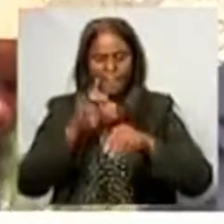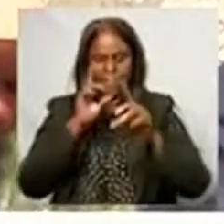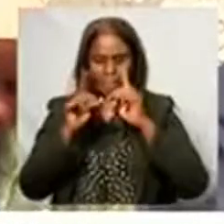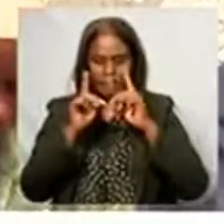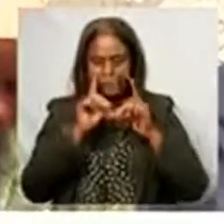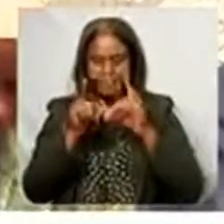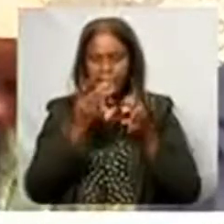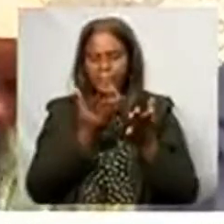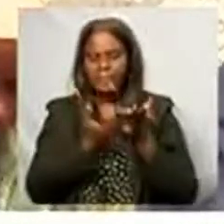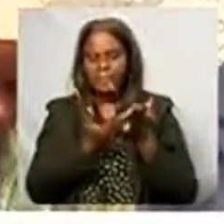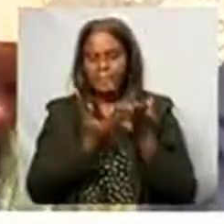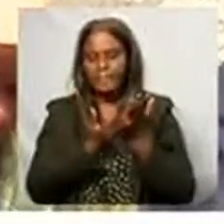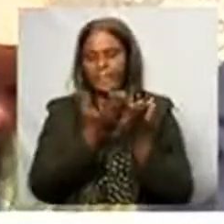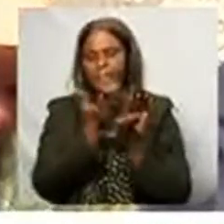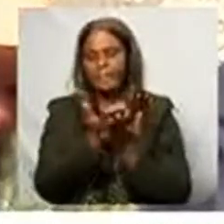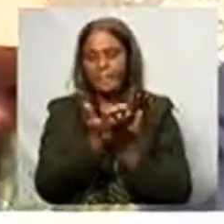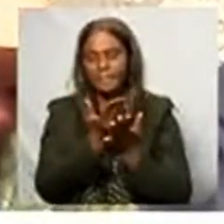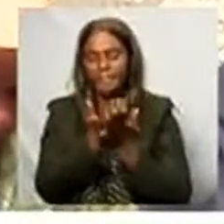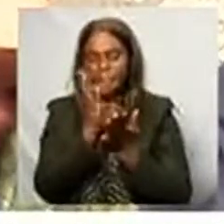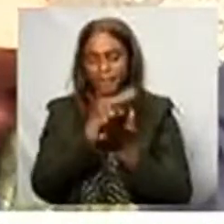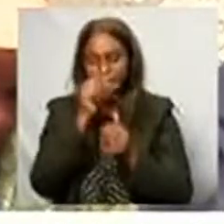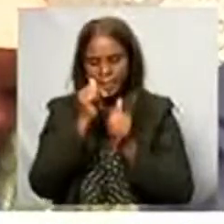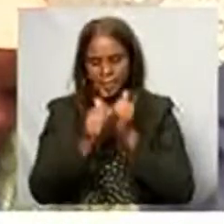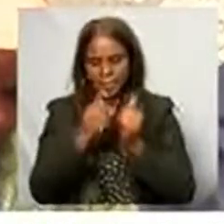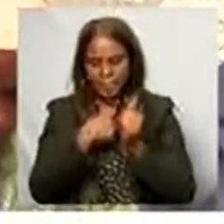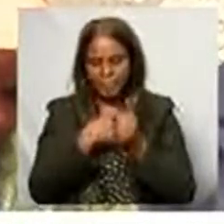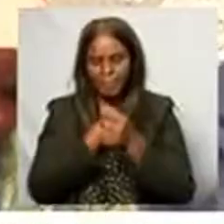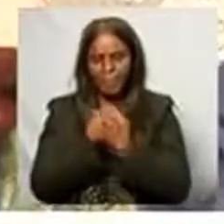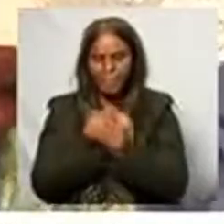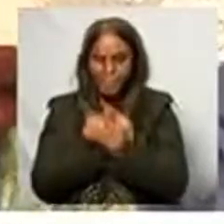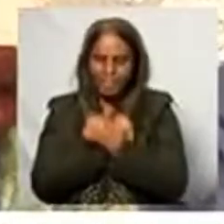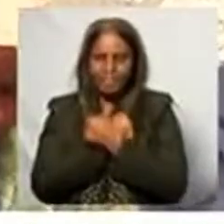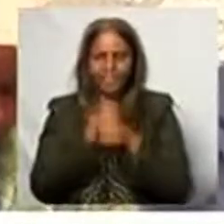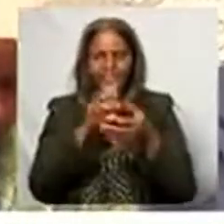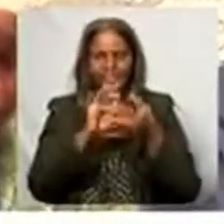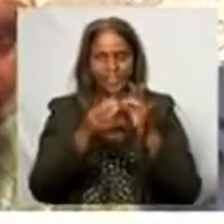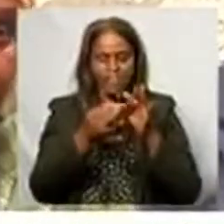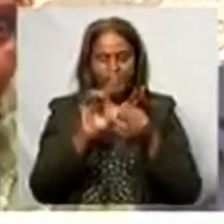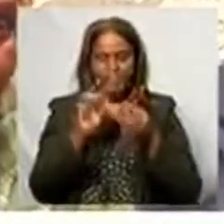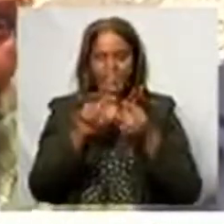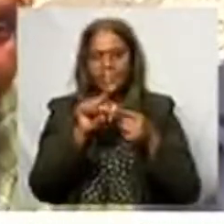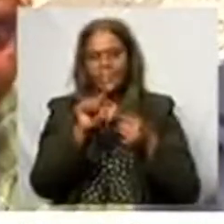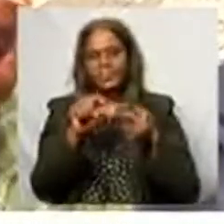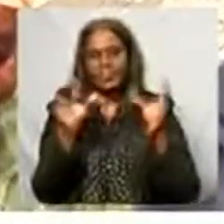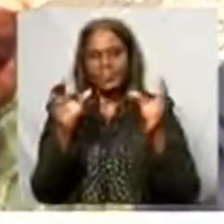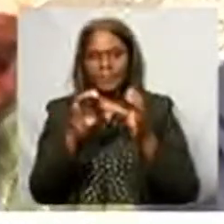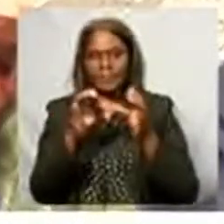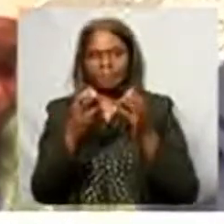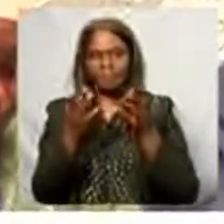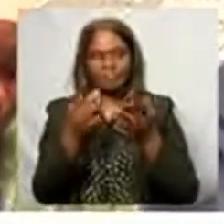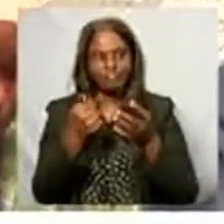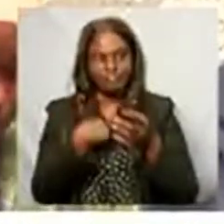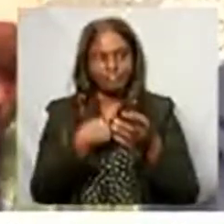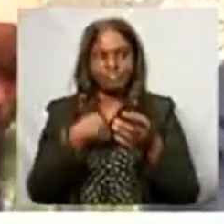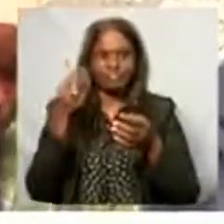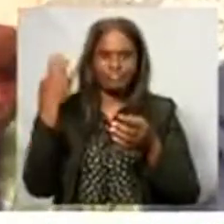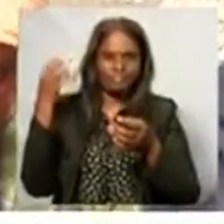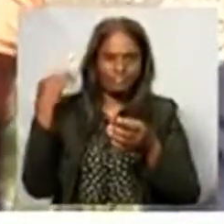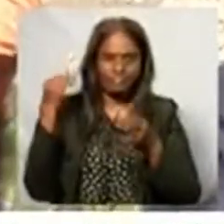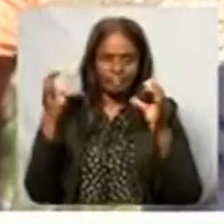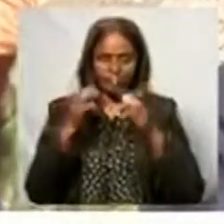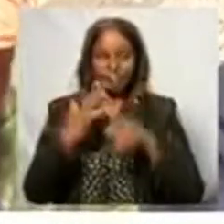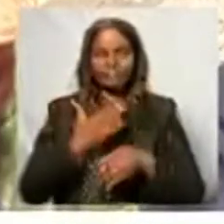this motion because I'm passionately connected to that committee, being my immediate past